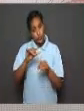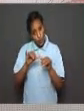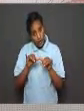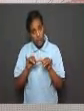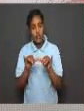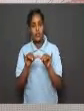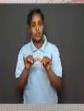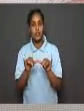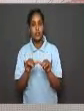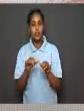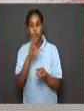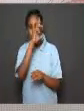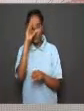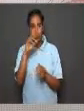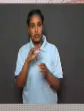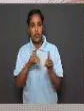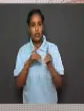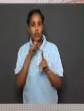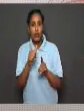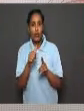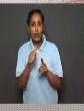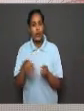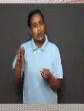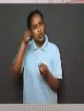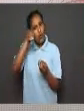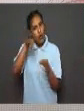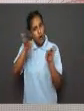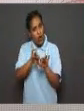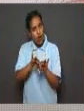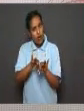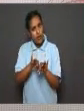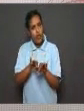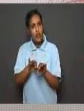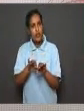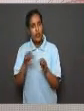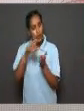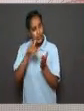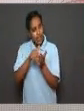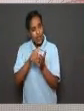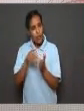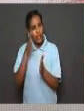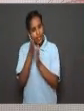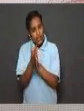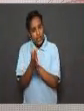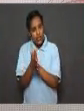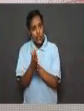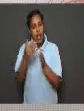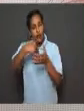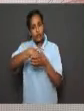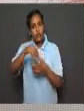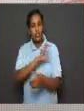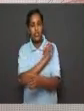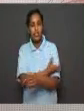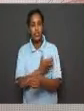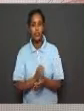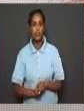spontaneous because it does not require a consistent application of outside